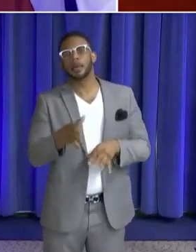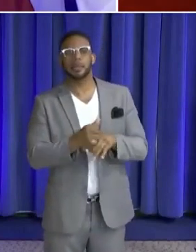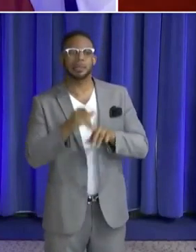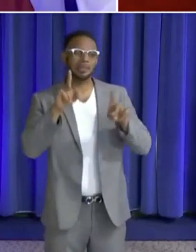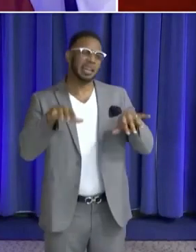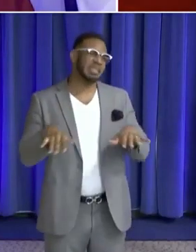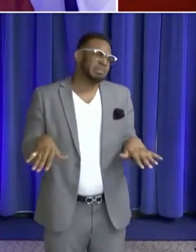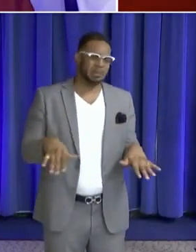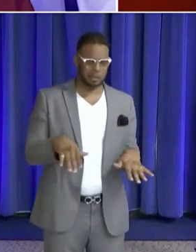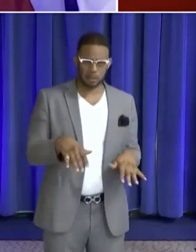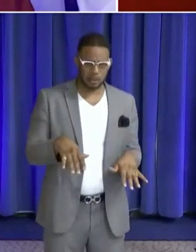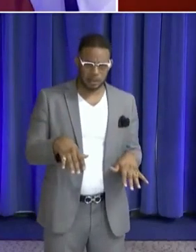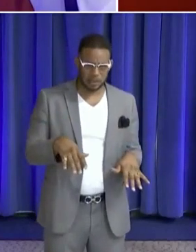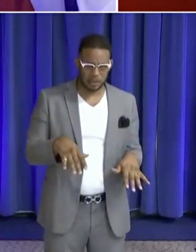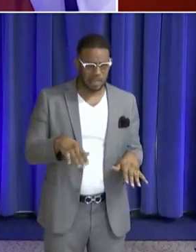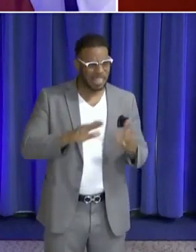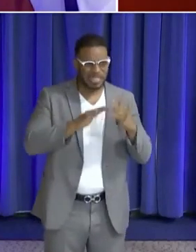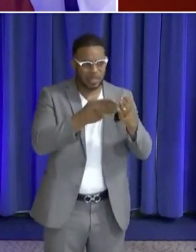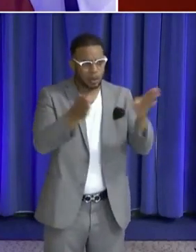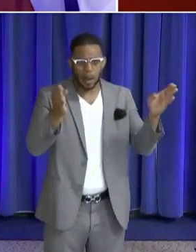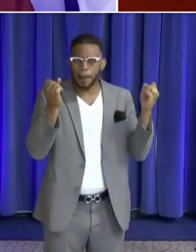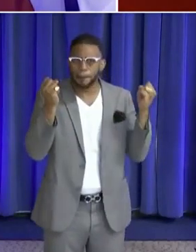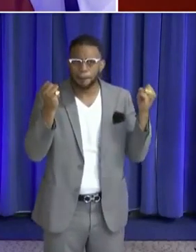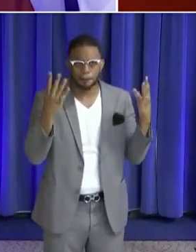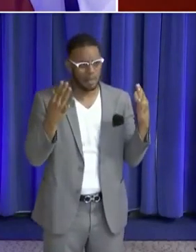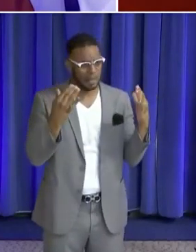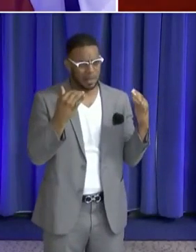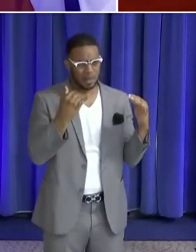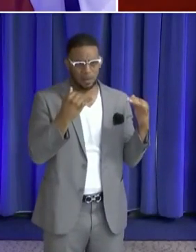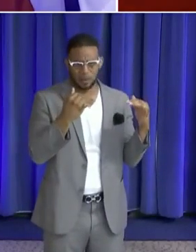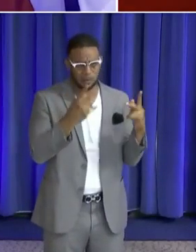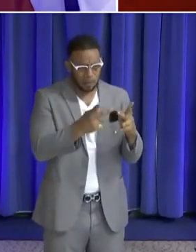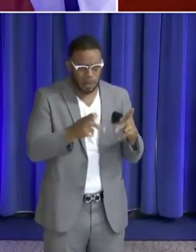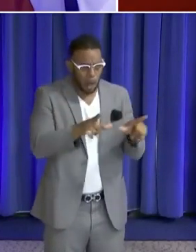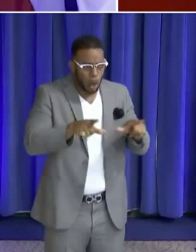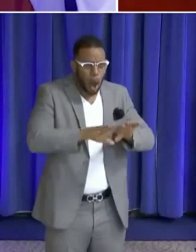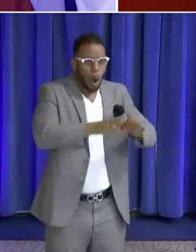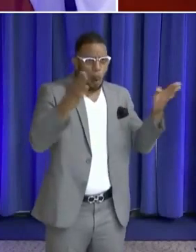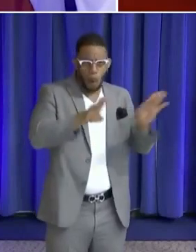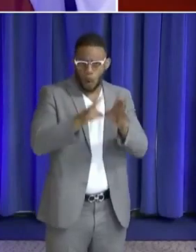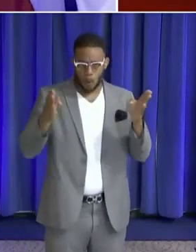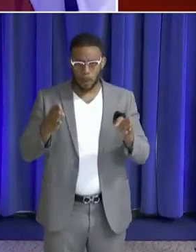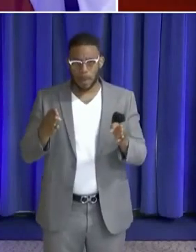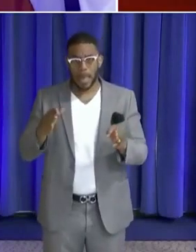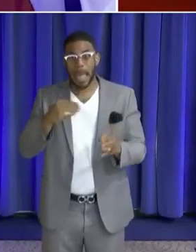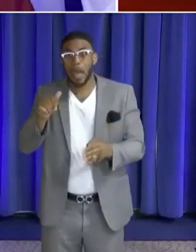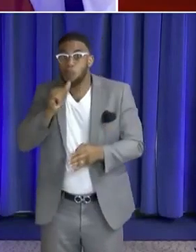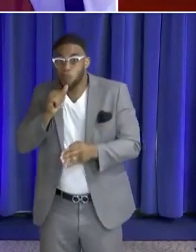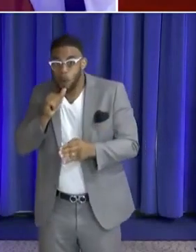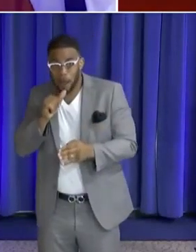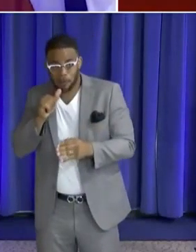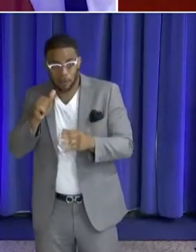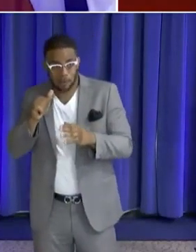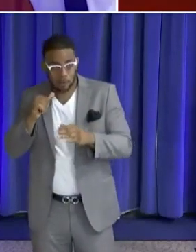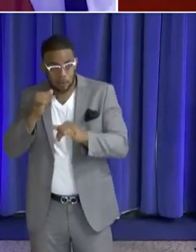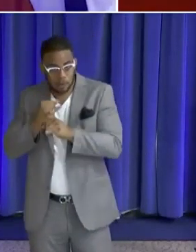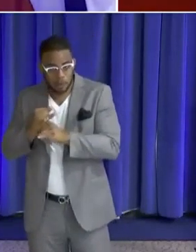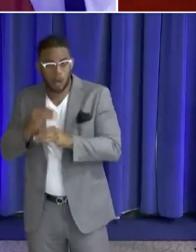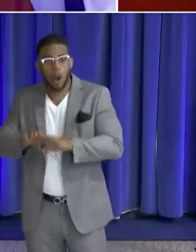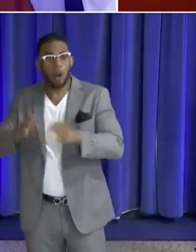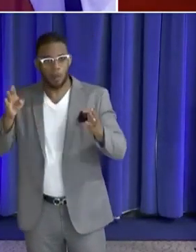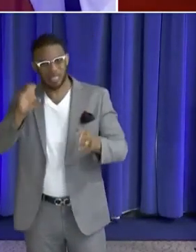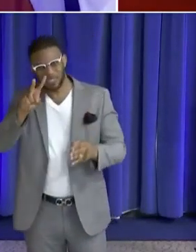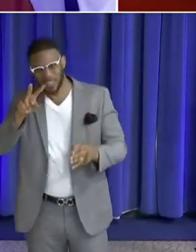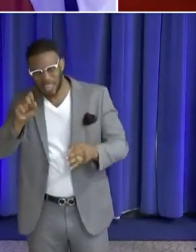tested. Our citywide sites are open, and all of their private providers are open. And we are